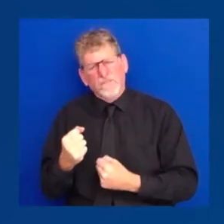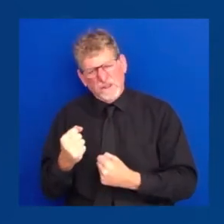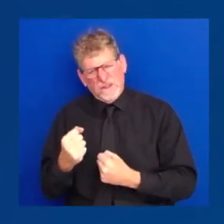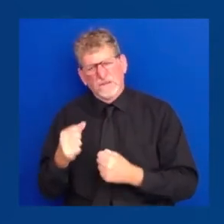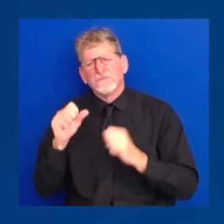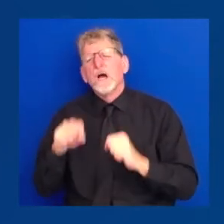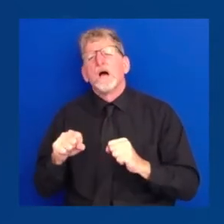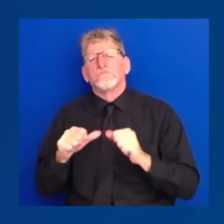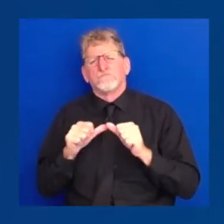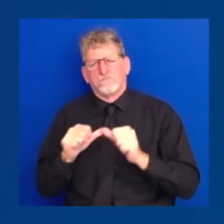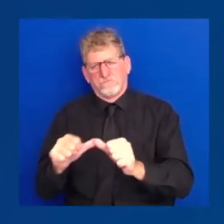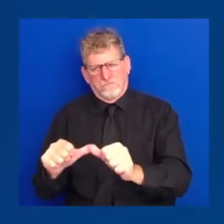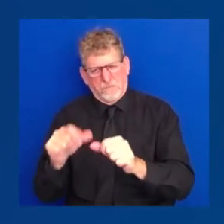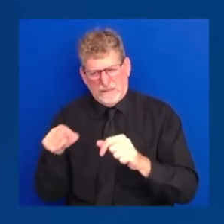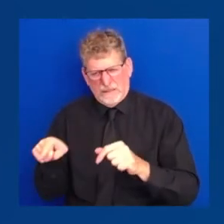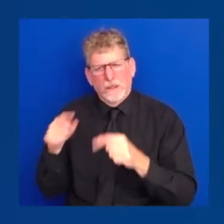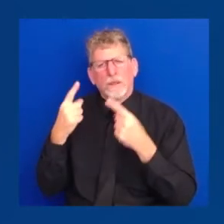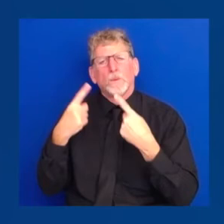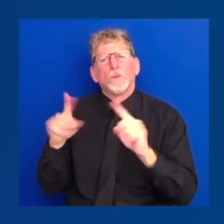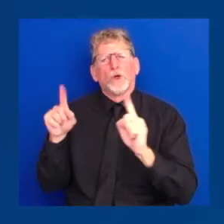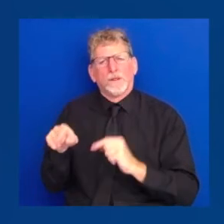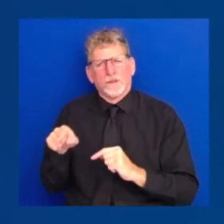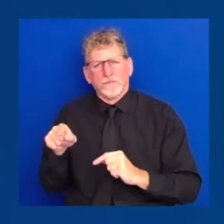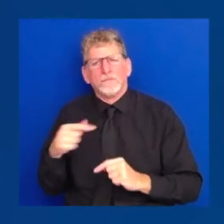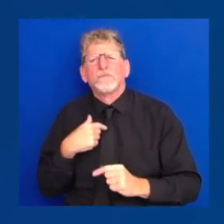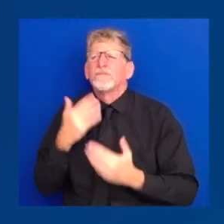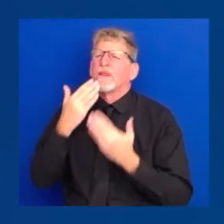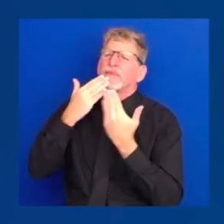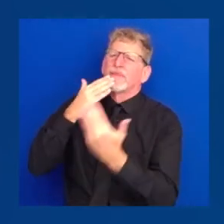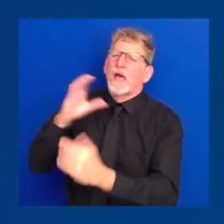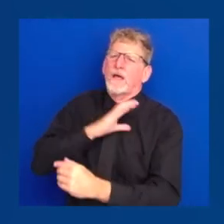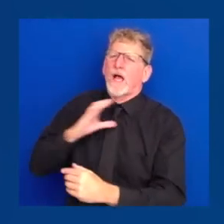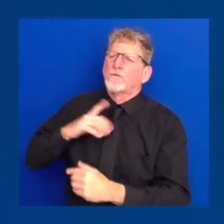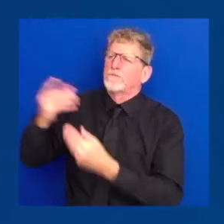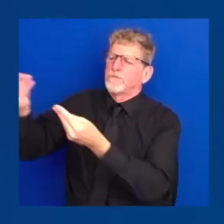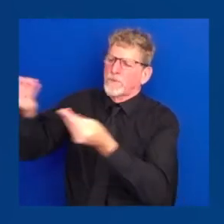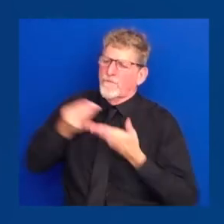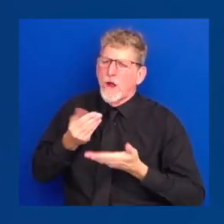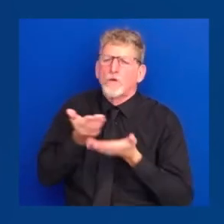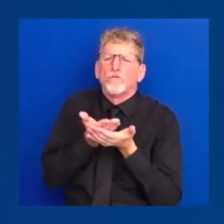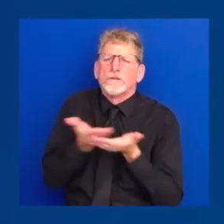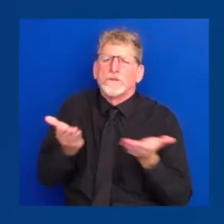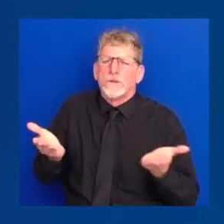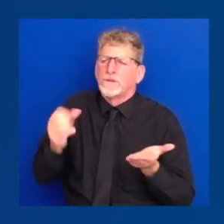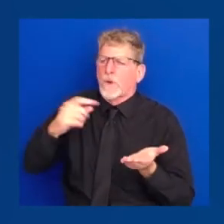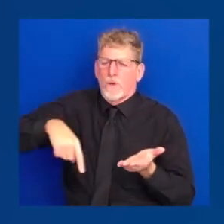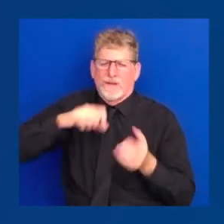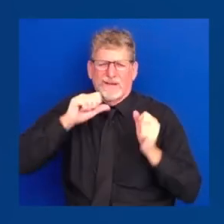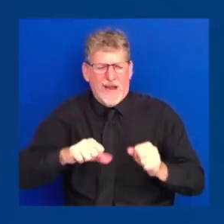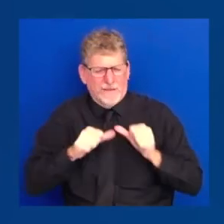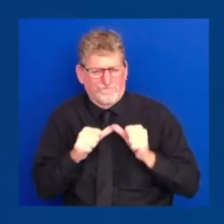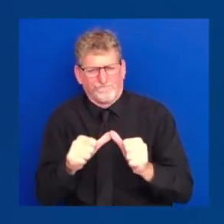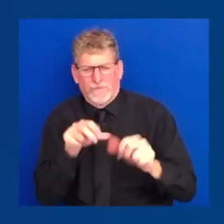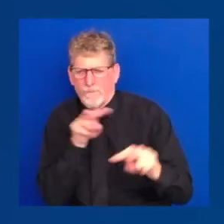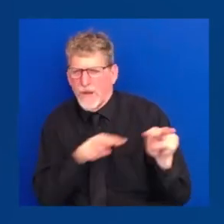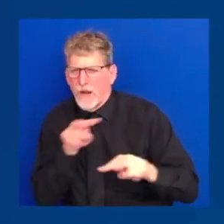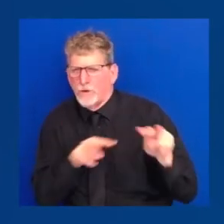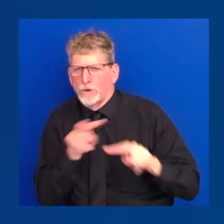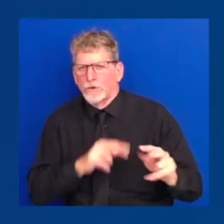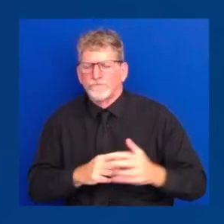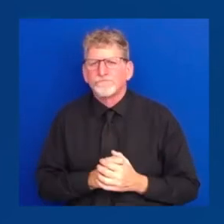be able to do so. Next question, please. Let's go to Cheryl Stolberg, New York Times.